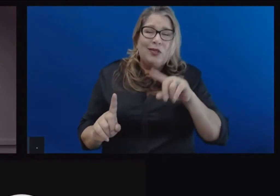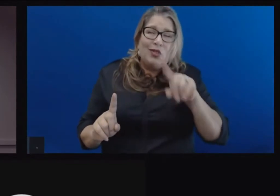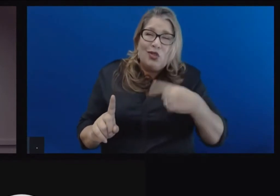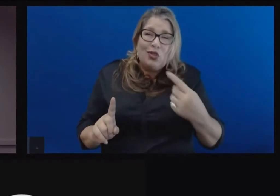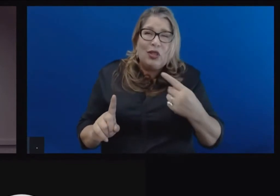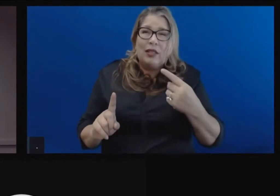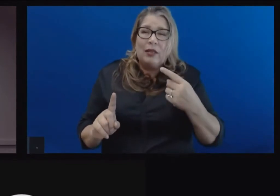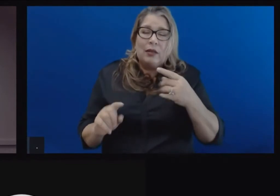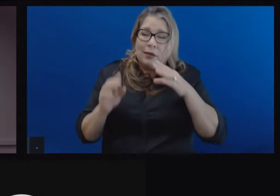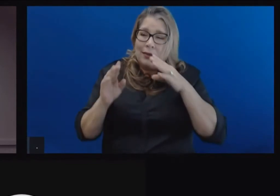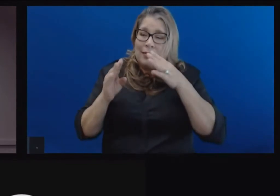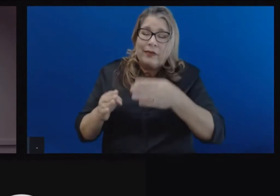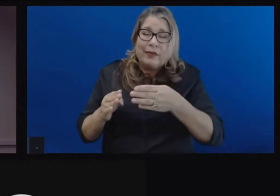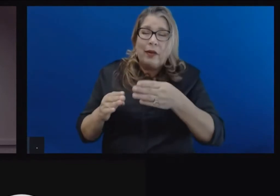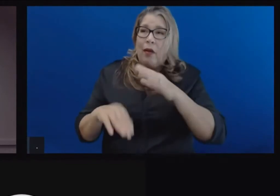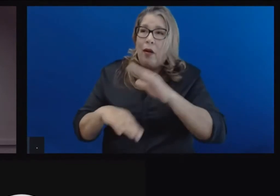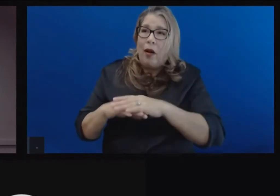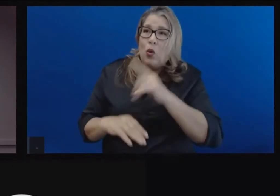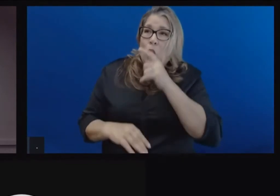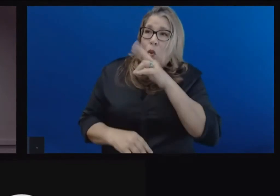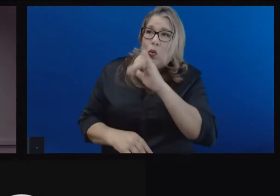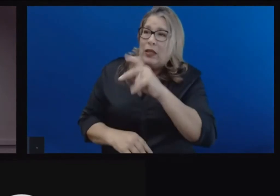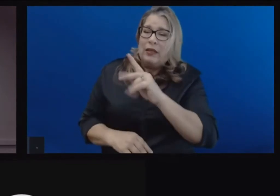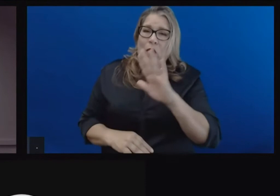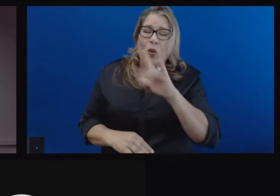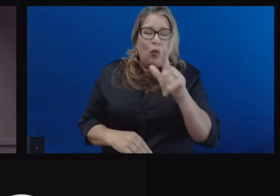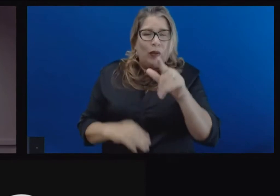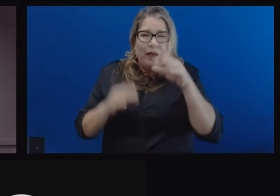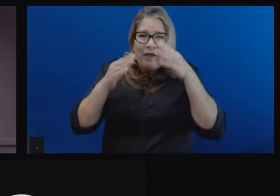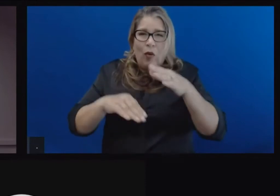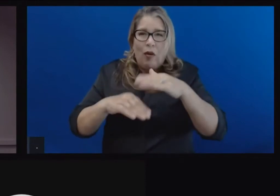one focused on equity. So how do we keep those